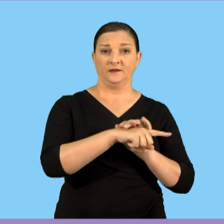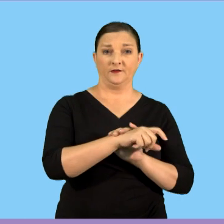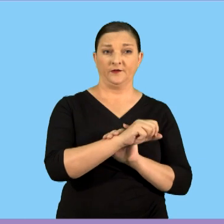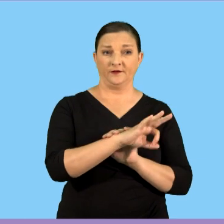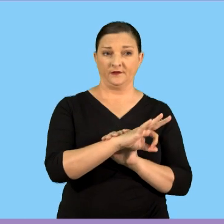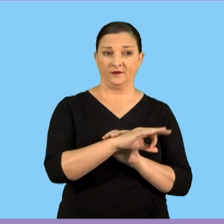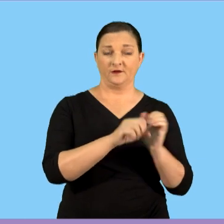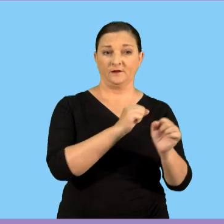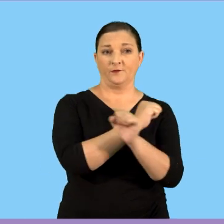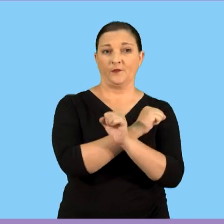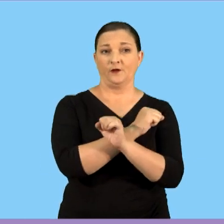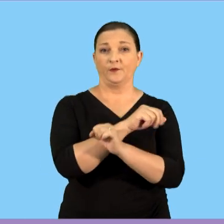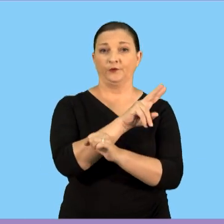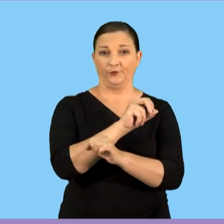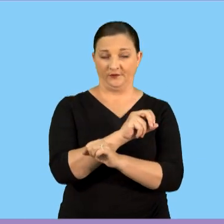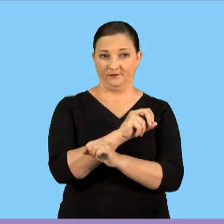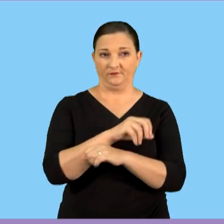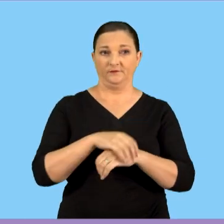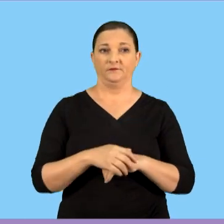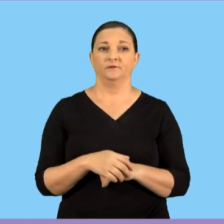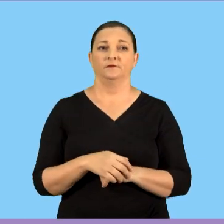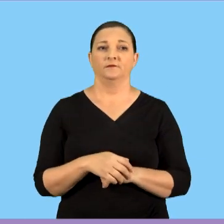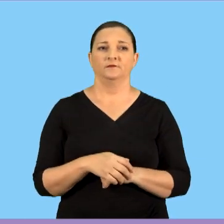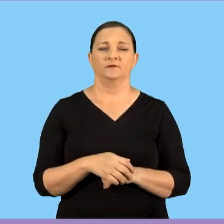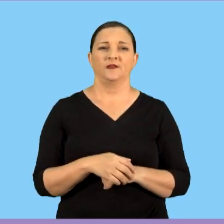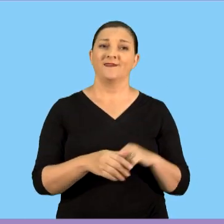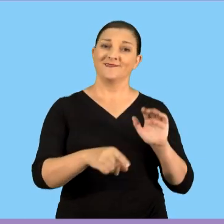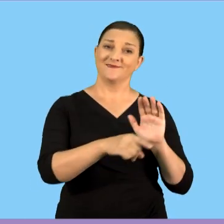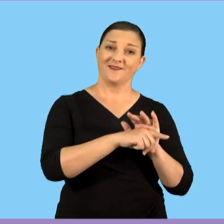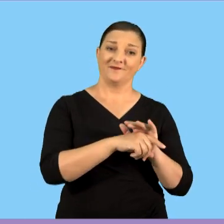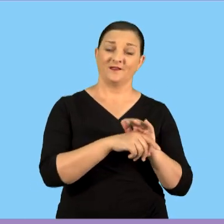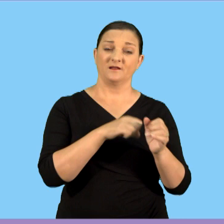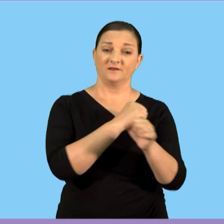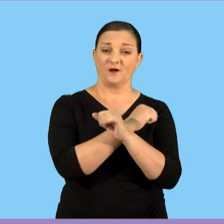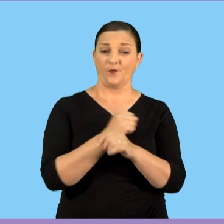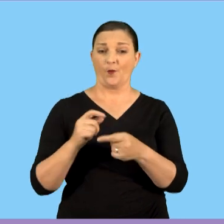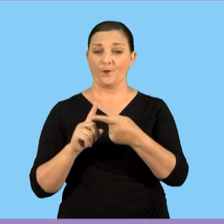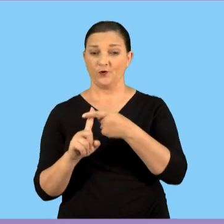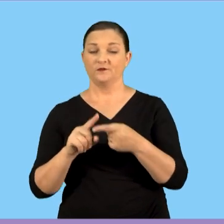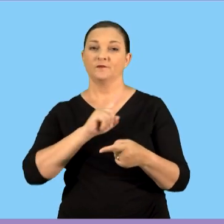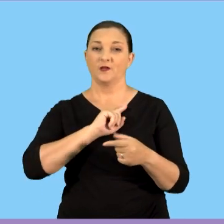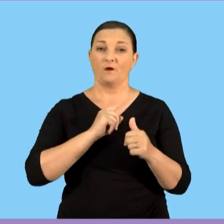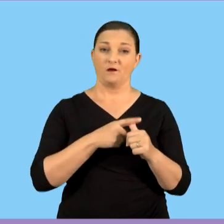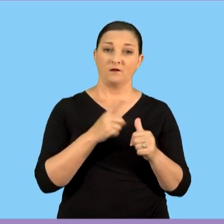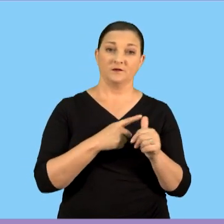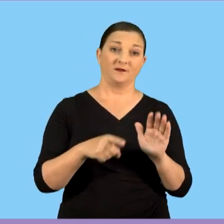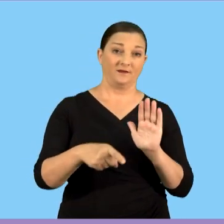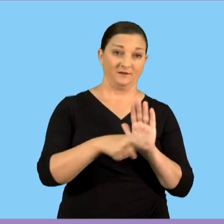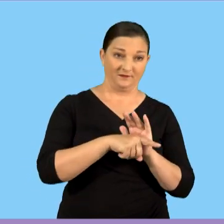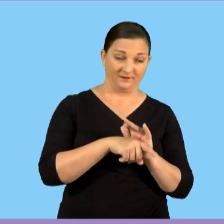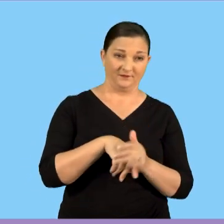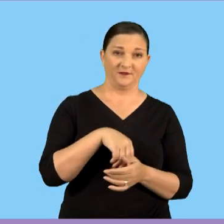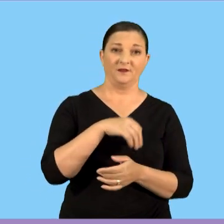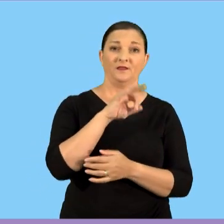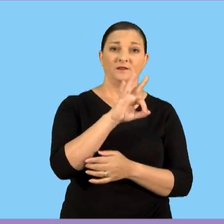Negative 3 multiplied by 20, a negative number multiplied by a positive number gives us a negative